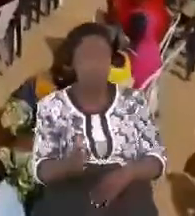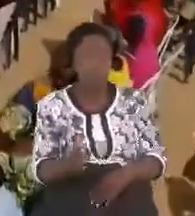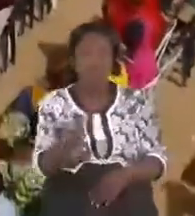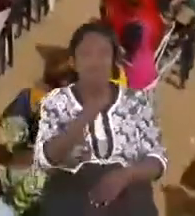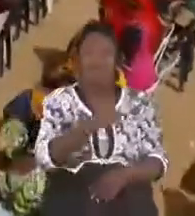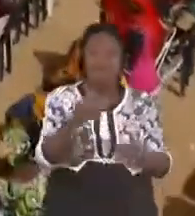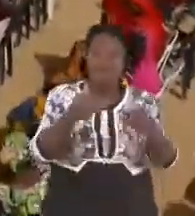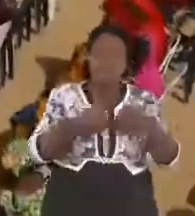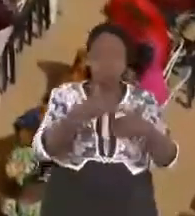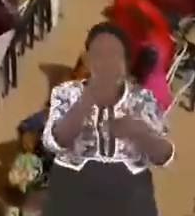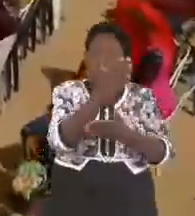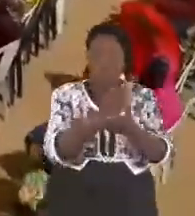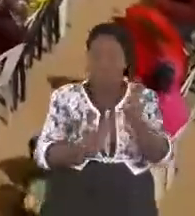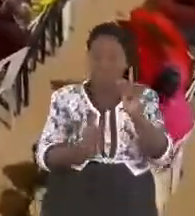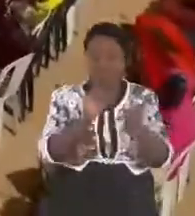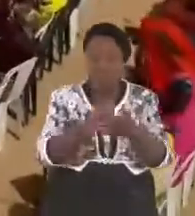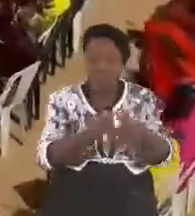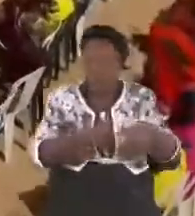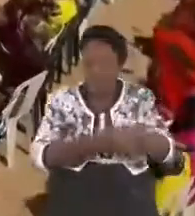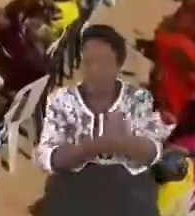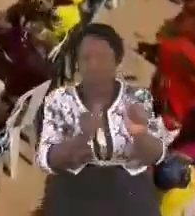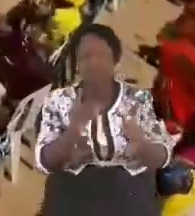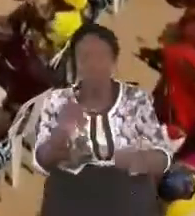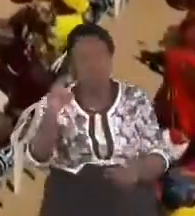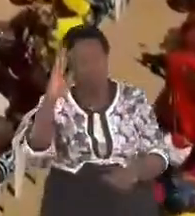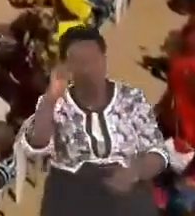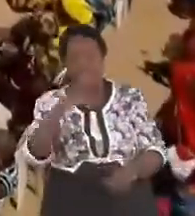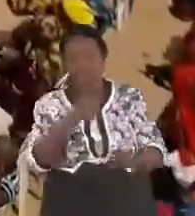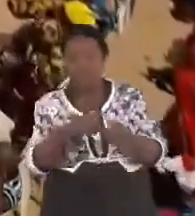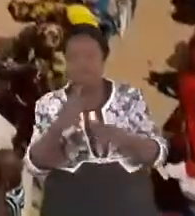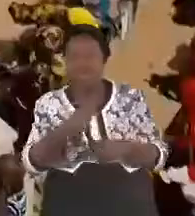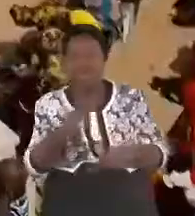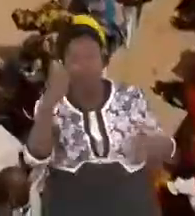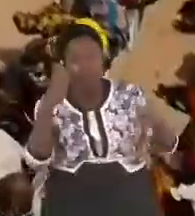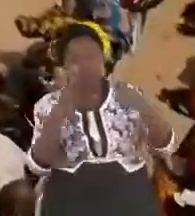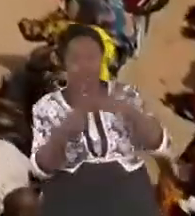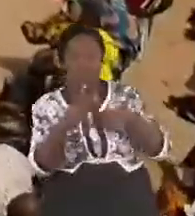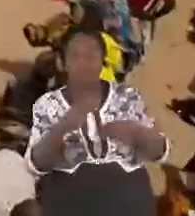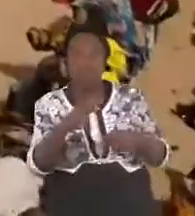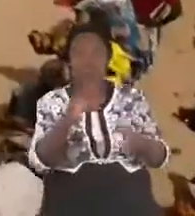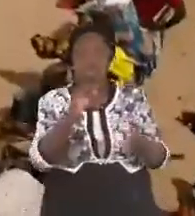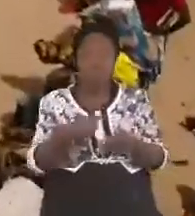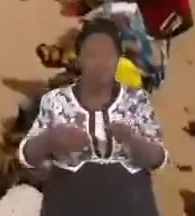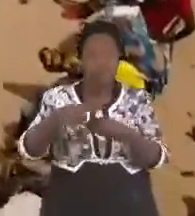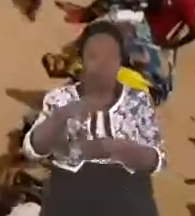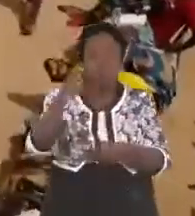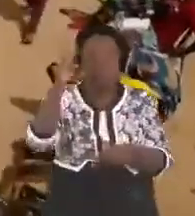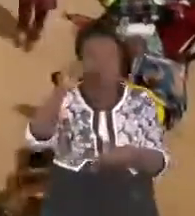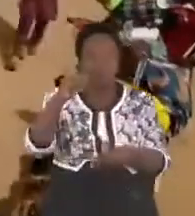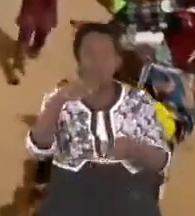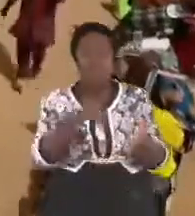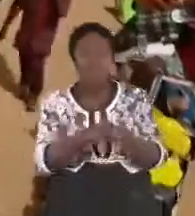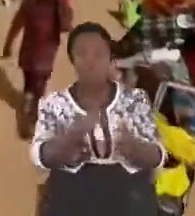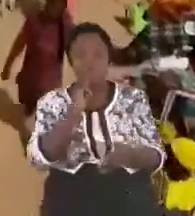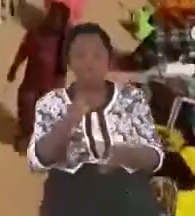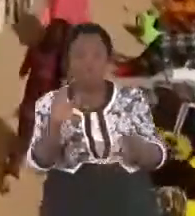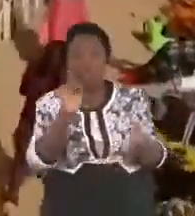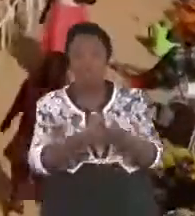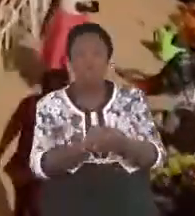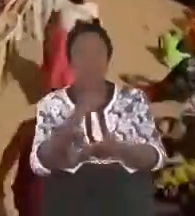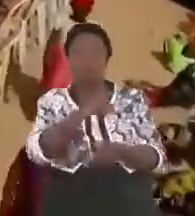followed him. And the prediction, the prophecy about him is that he will turn